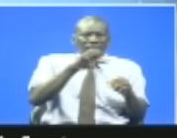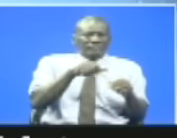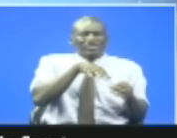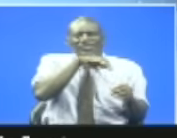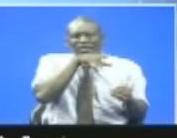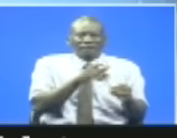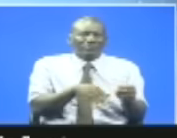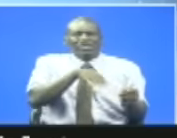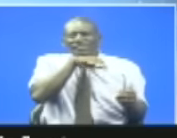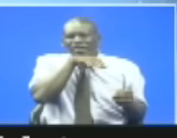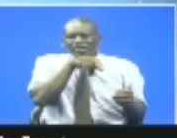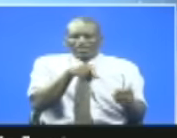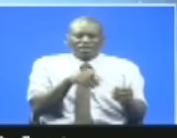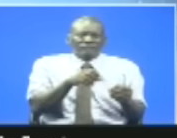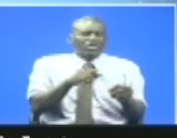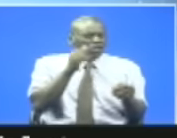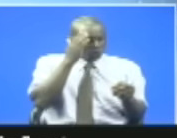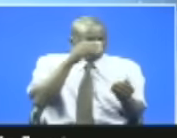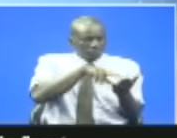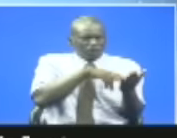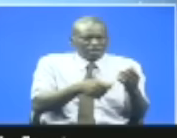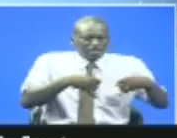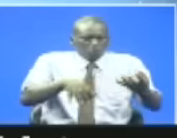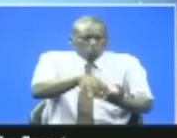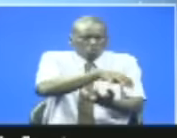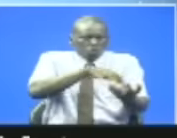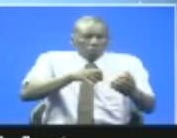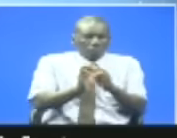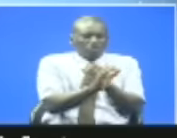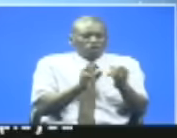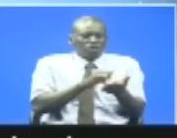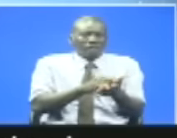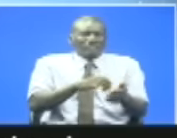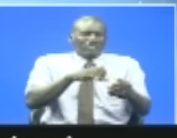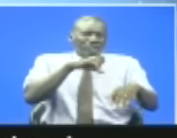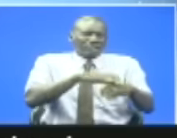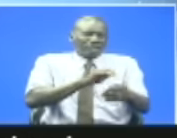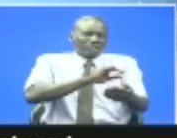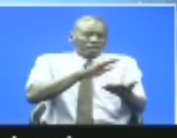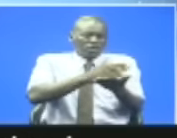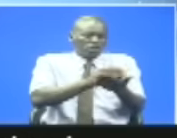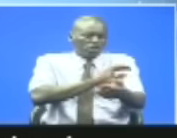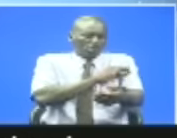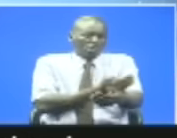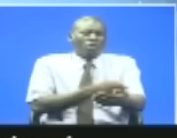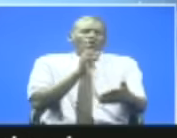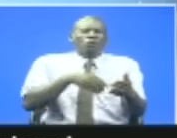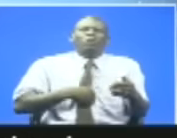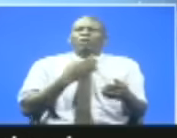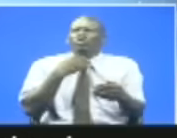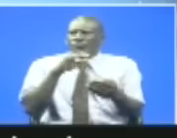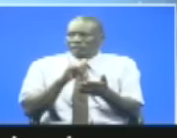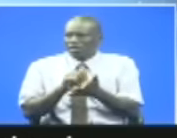Raila Odinga knows he's going to lose. He's trying to polarize the country so he can call for power sharing. Yes, that's the point. Dr. Bosire. What I would like to say is